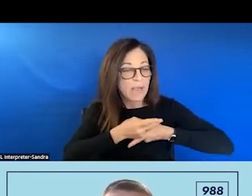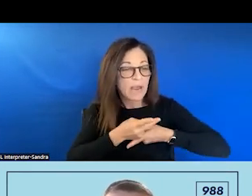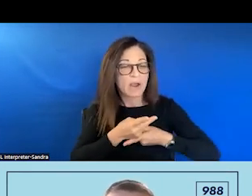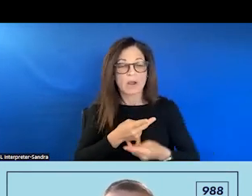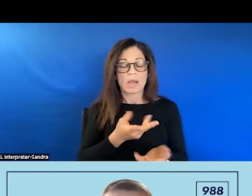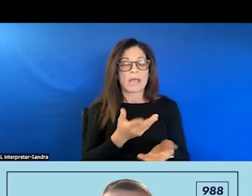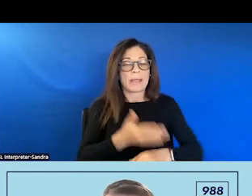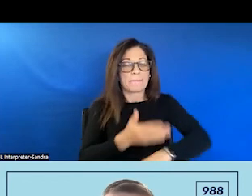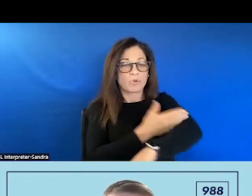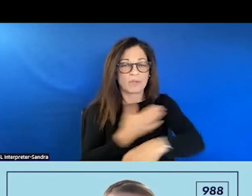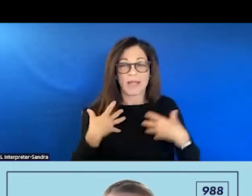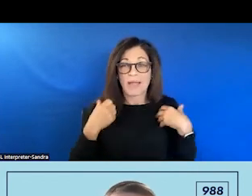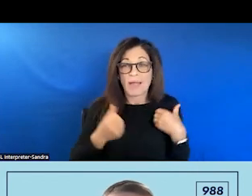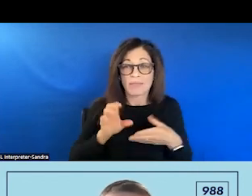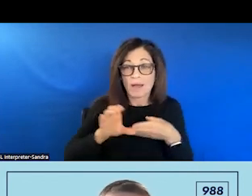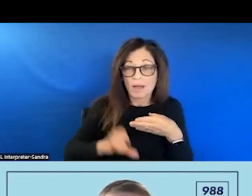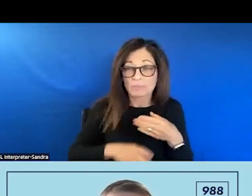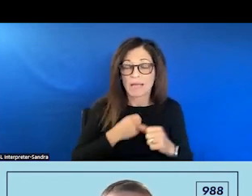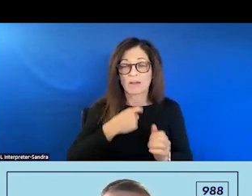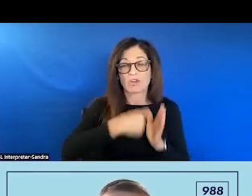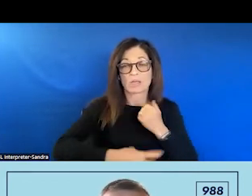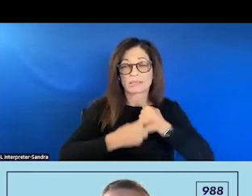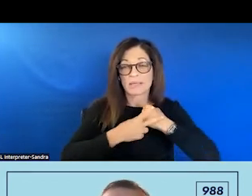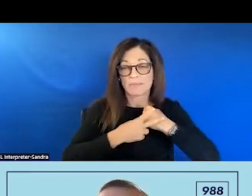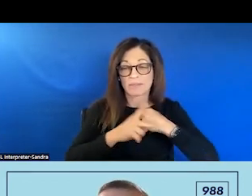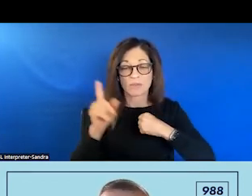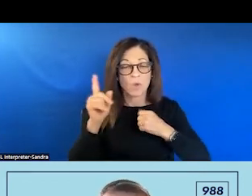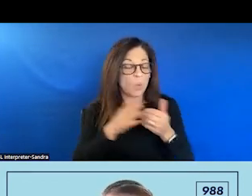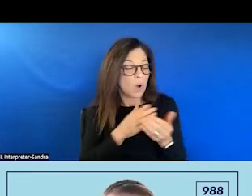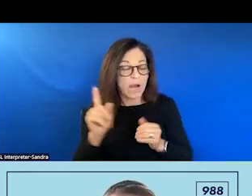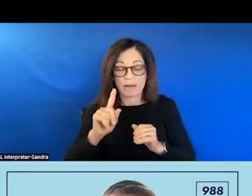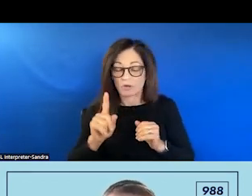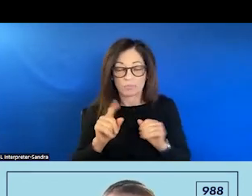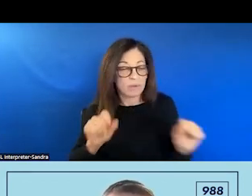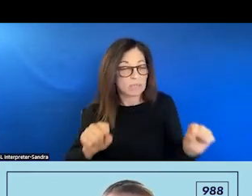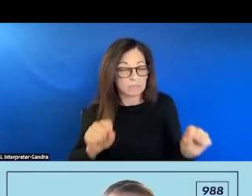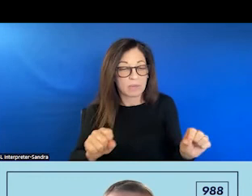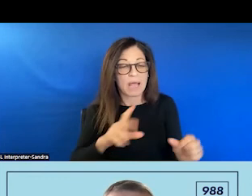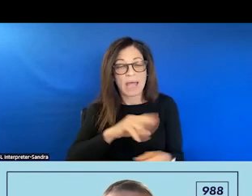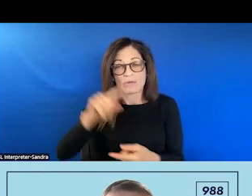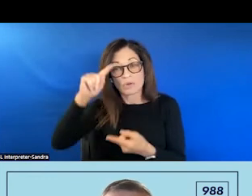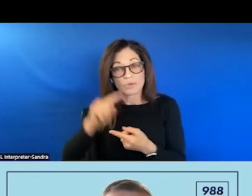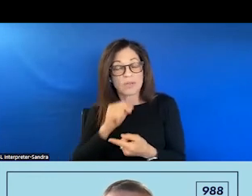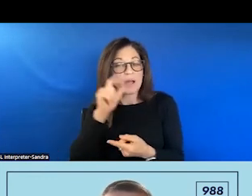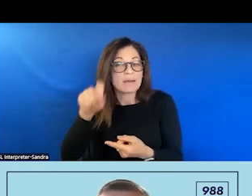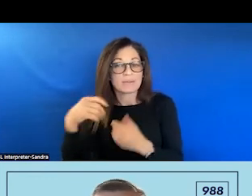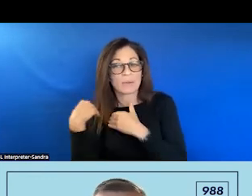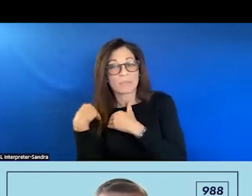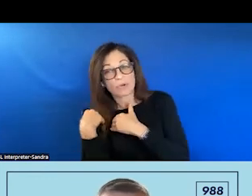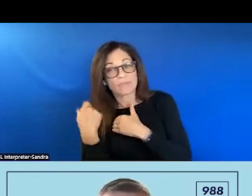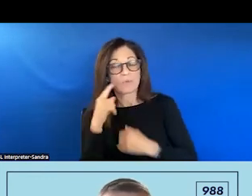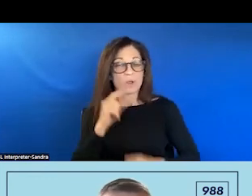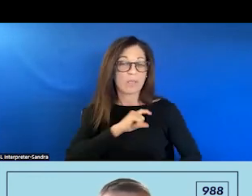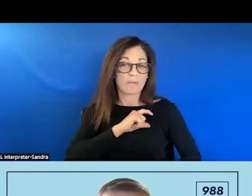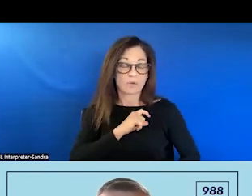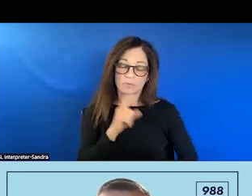outcomes, cost savings where possible, and reducing unnecessary burden on law enforcement. And we're really